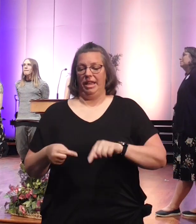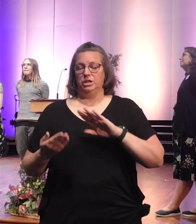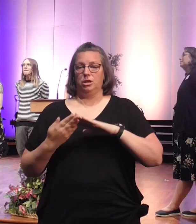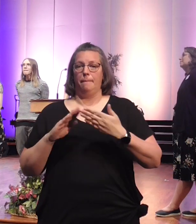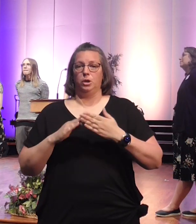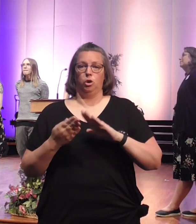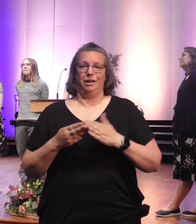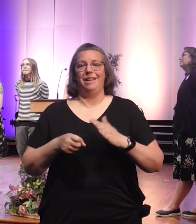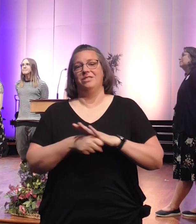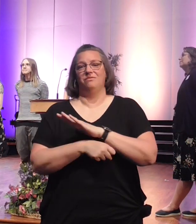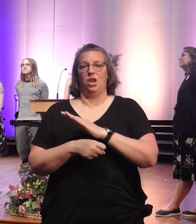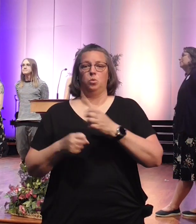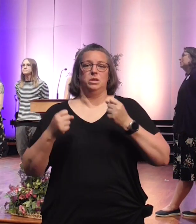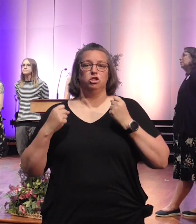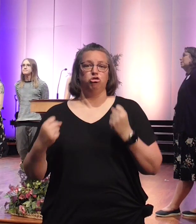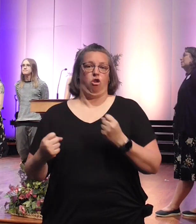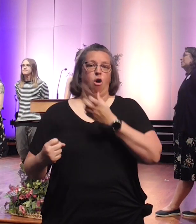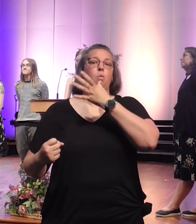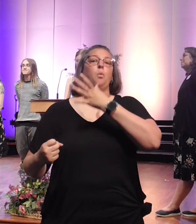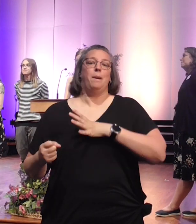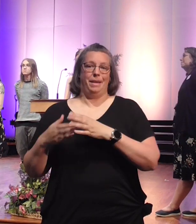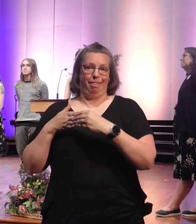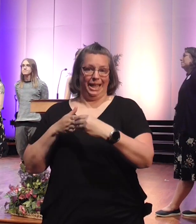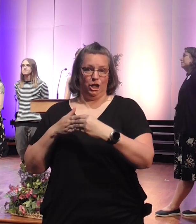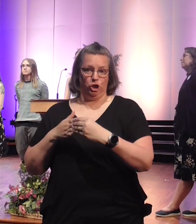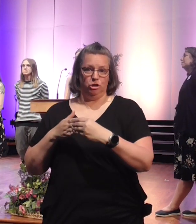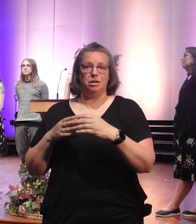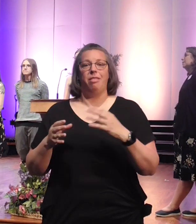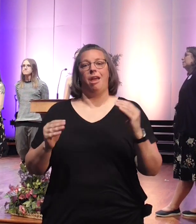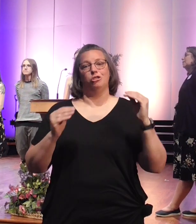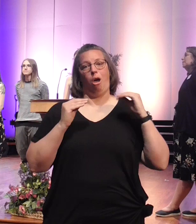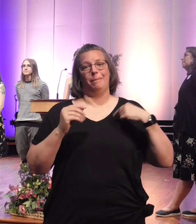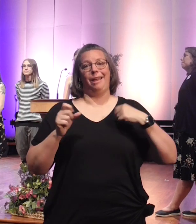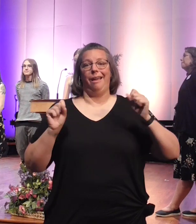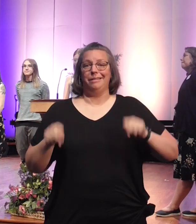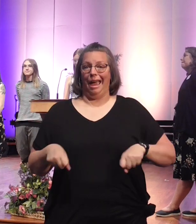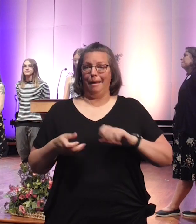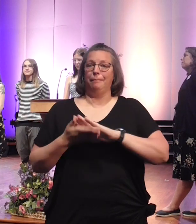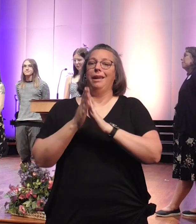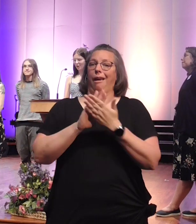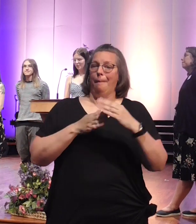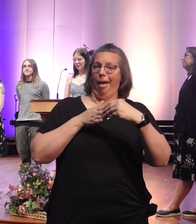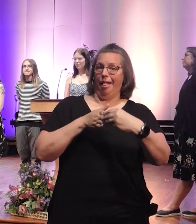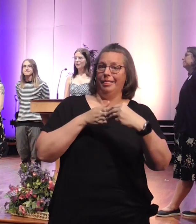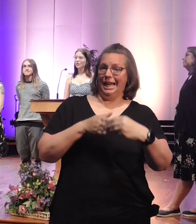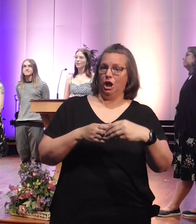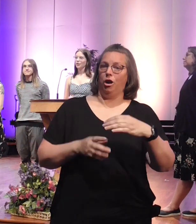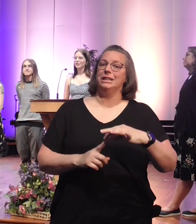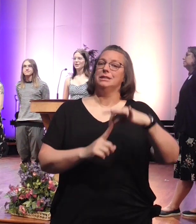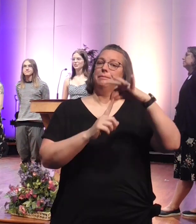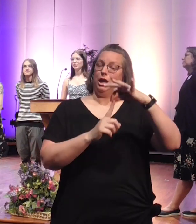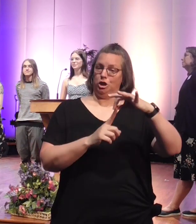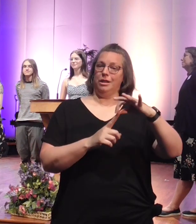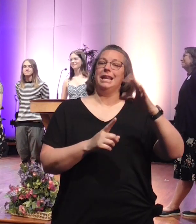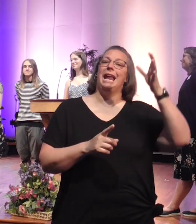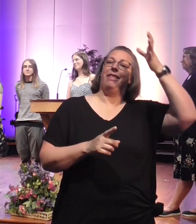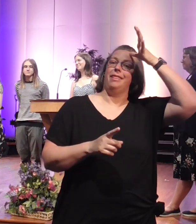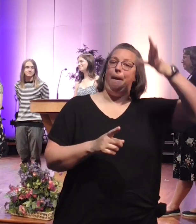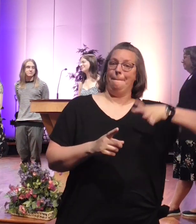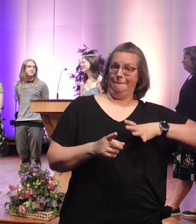with strong women leaders who taught me that I can be a leader, especially in the male-dominated field of